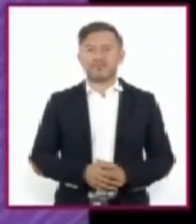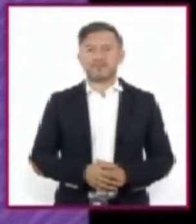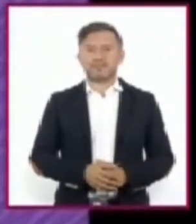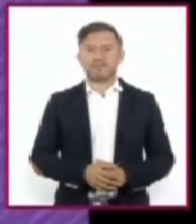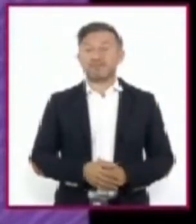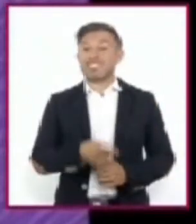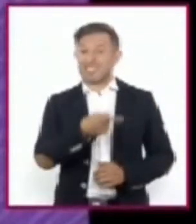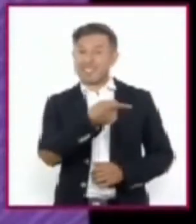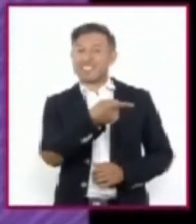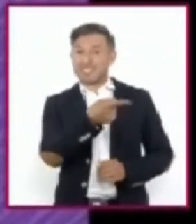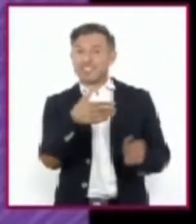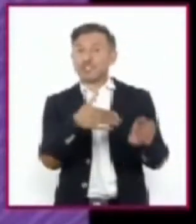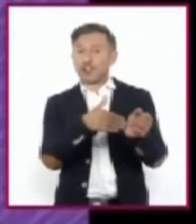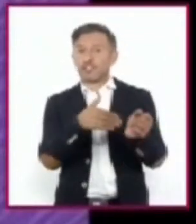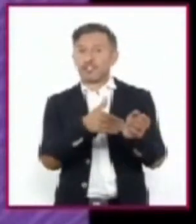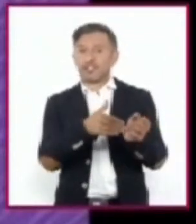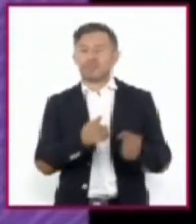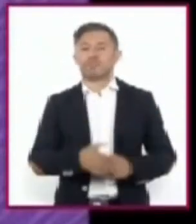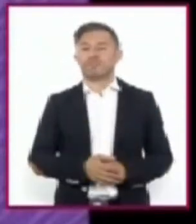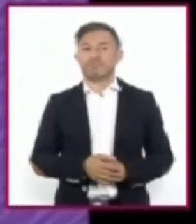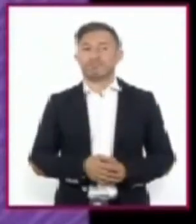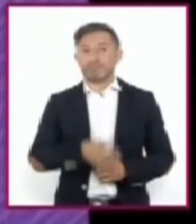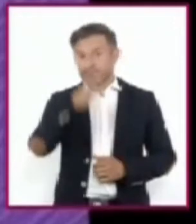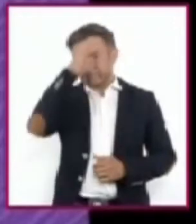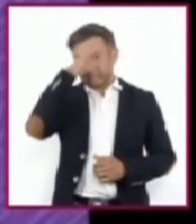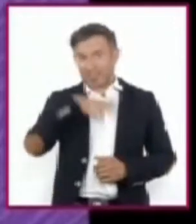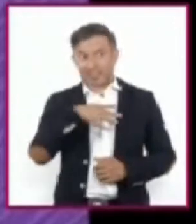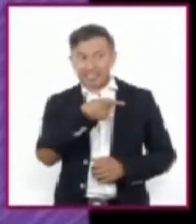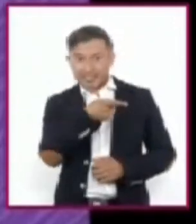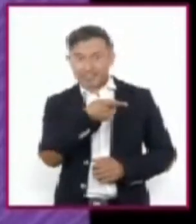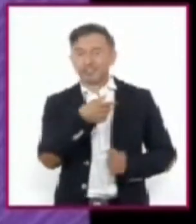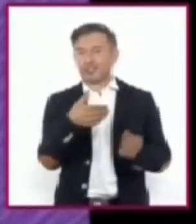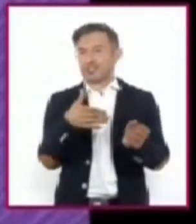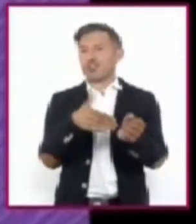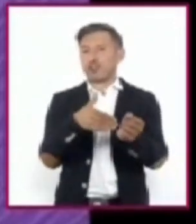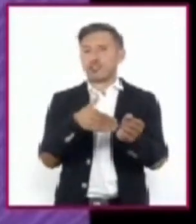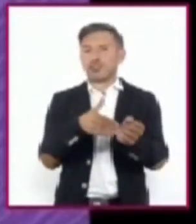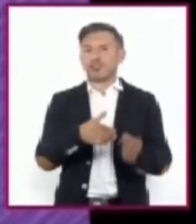He's a doctor. He's a doctor.